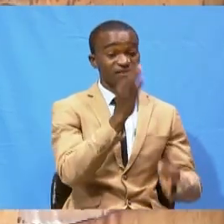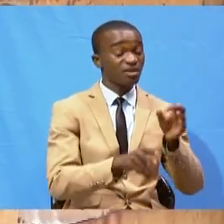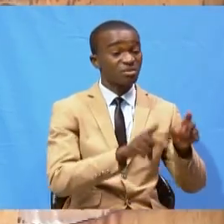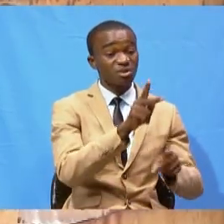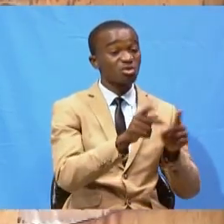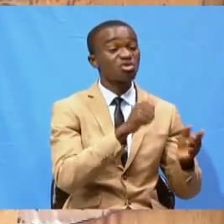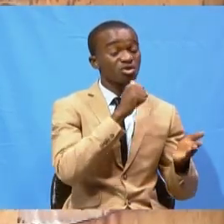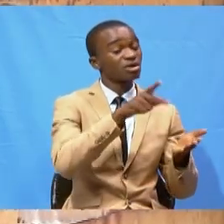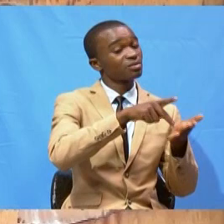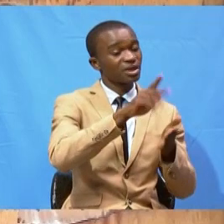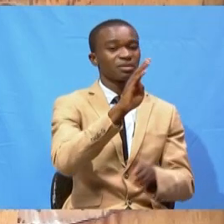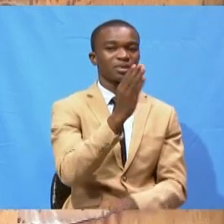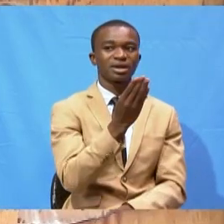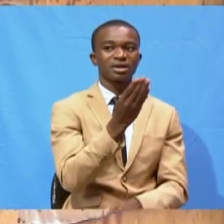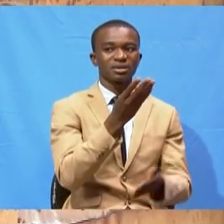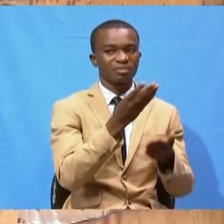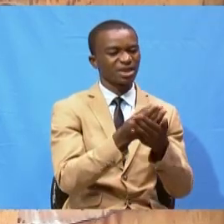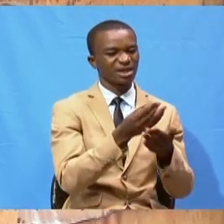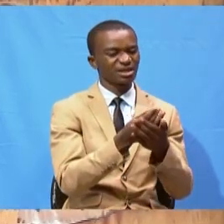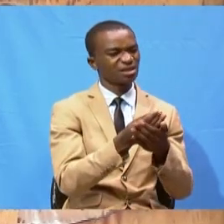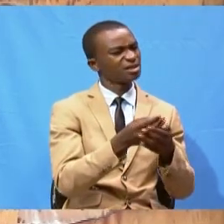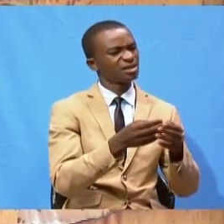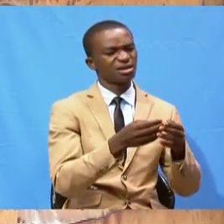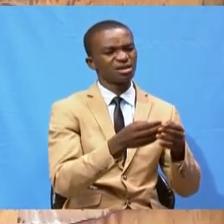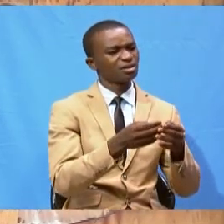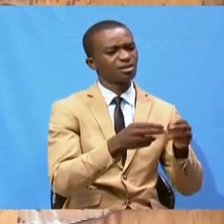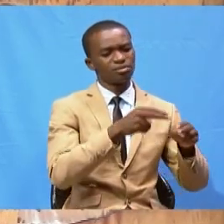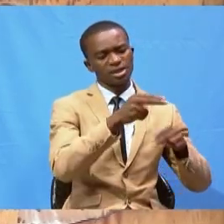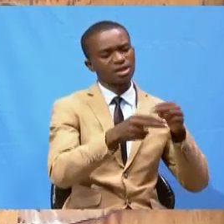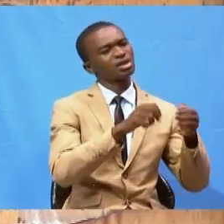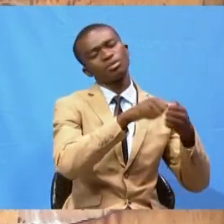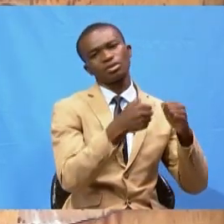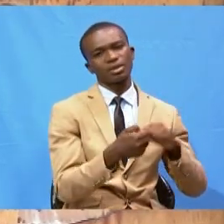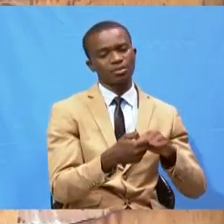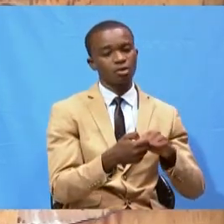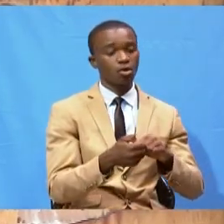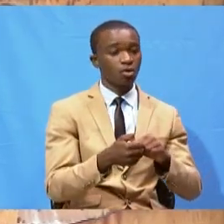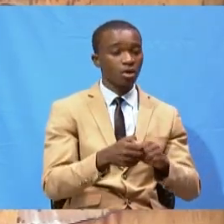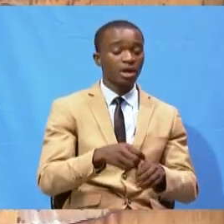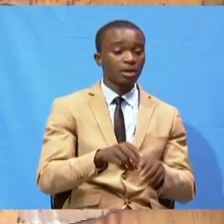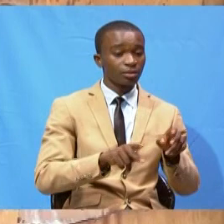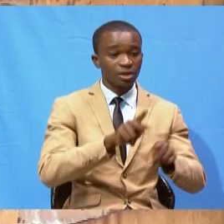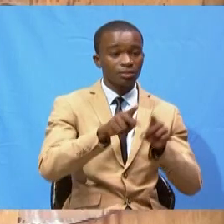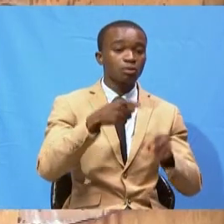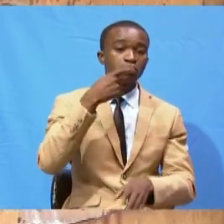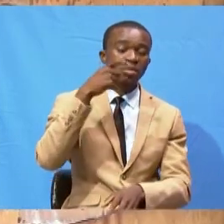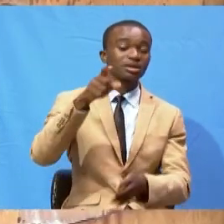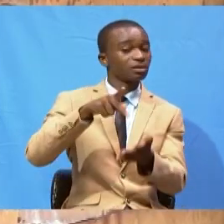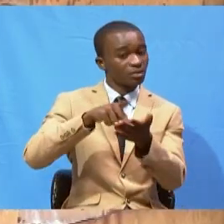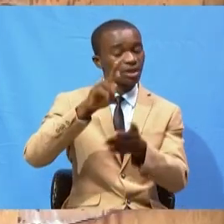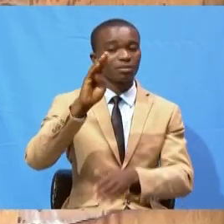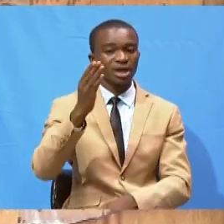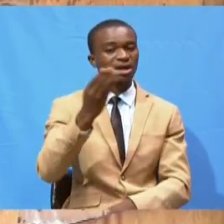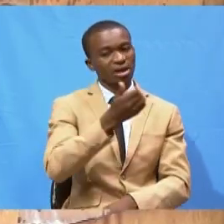money, initially that money is not a free, it's not a peanut to get for free. That money is for business. It's